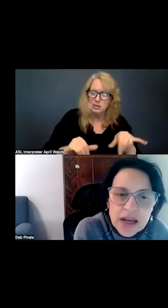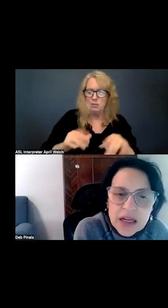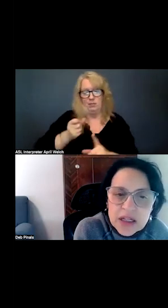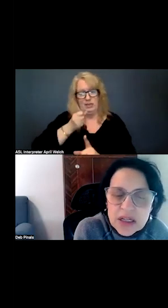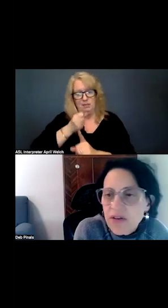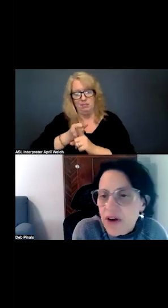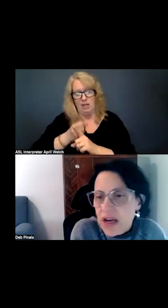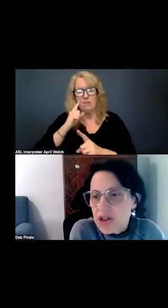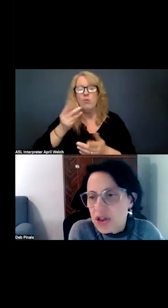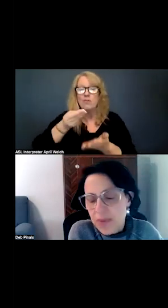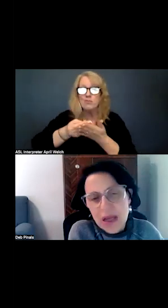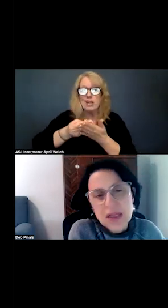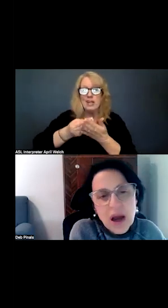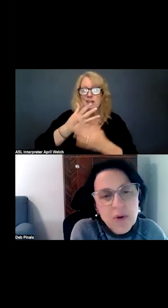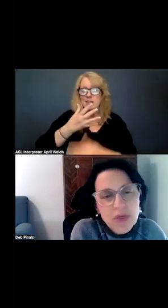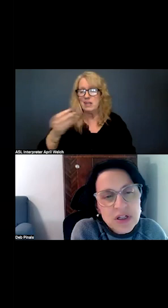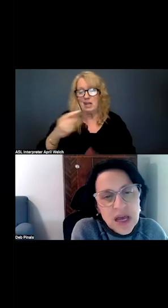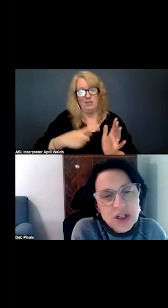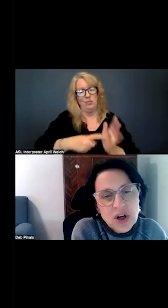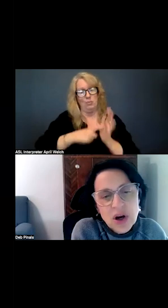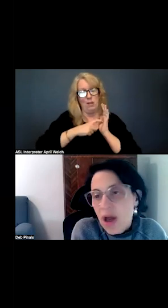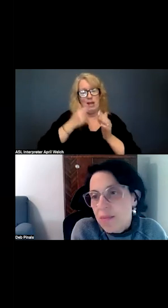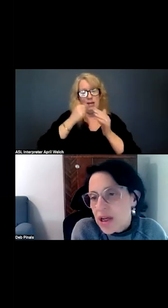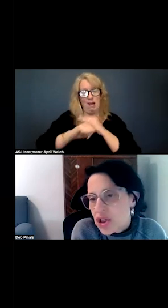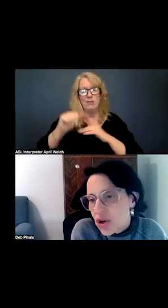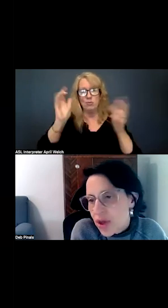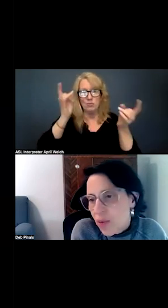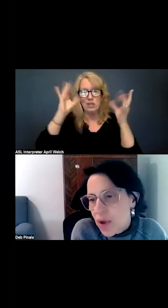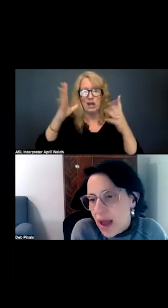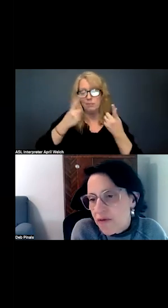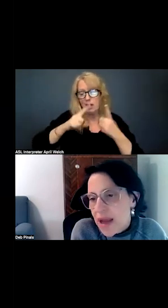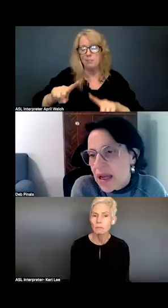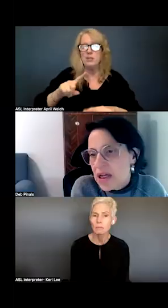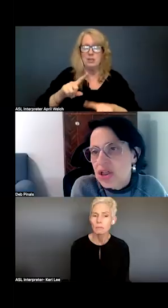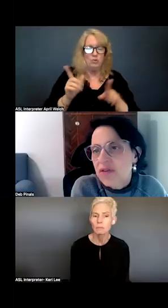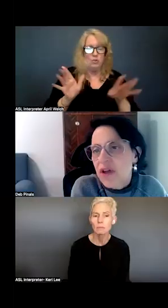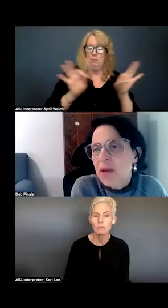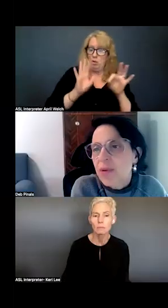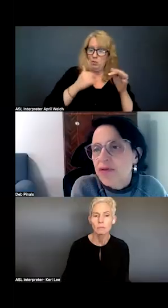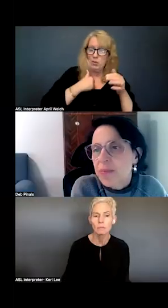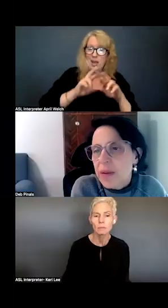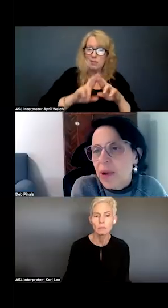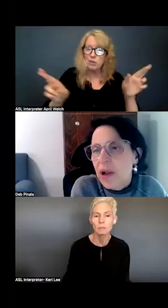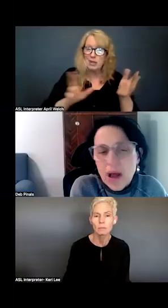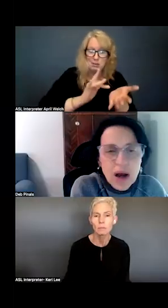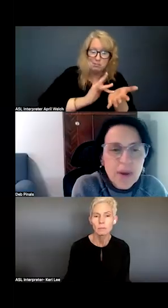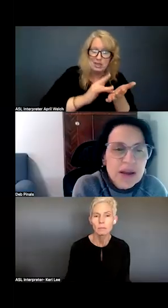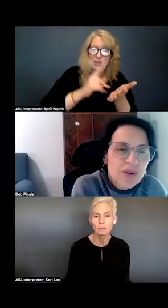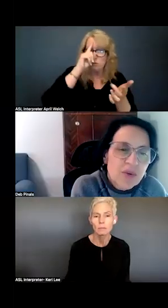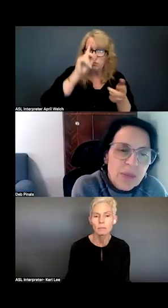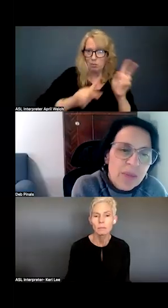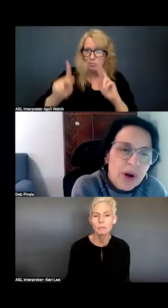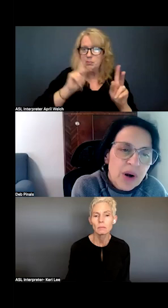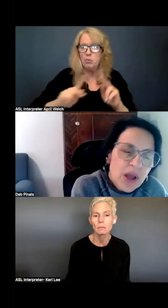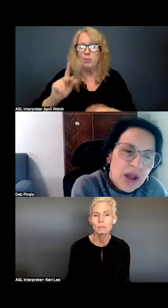on finances and the financial demands that come with the disaster, making sure that we have medications available for people. I